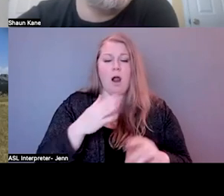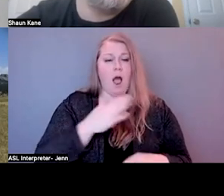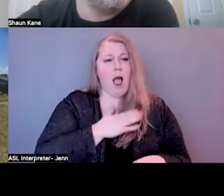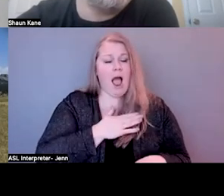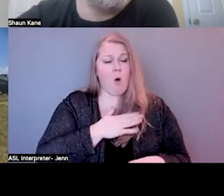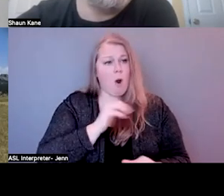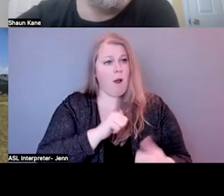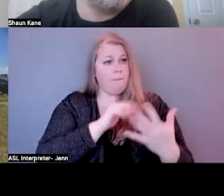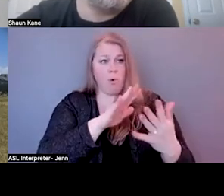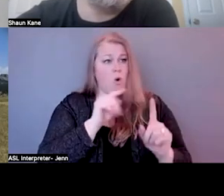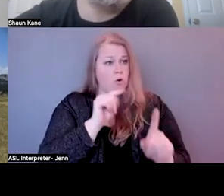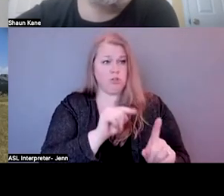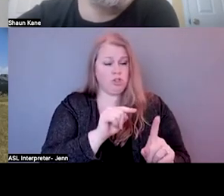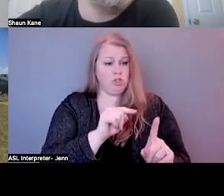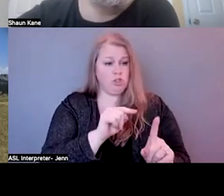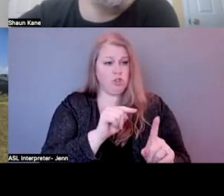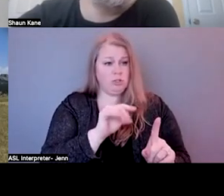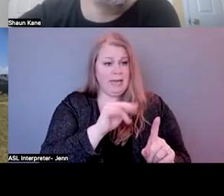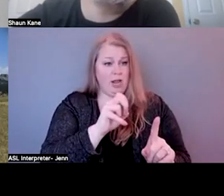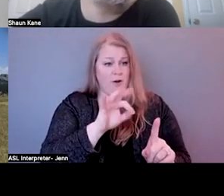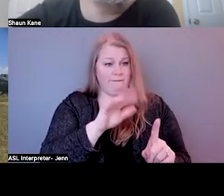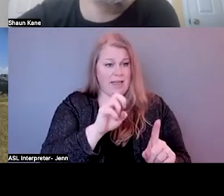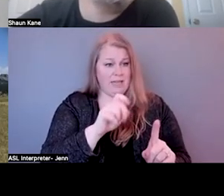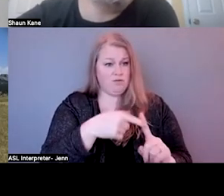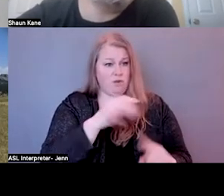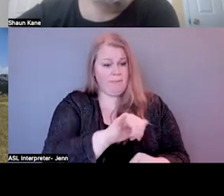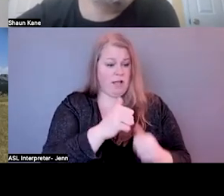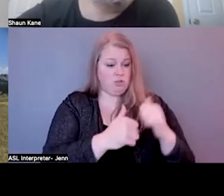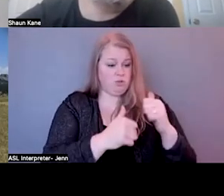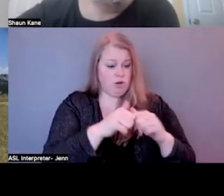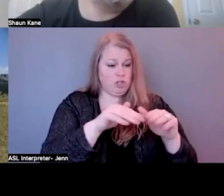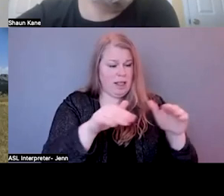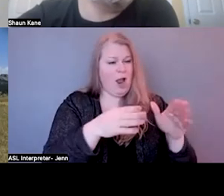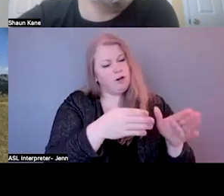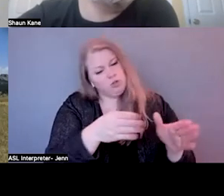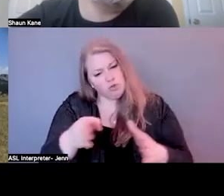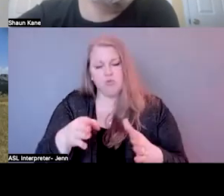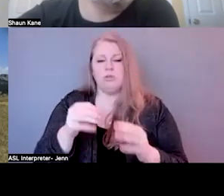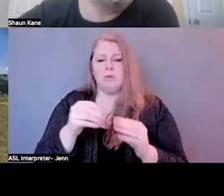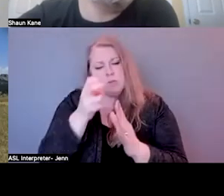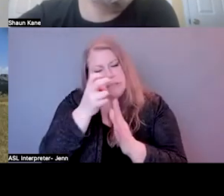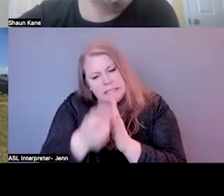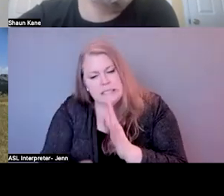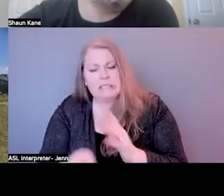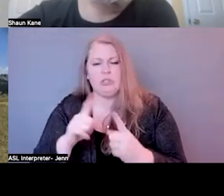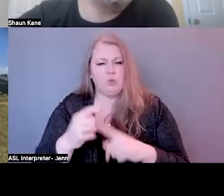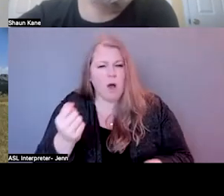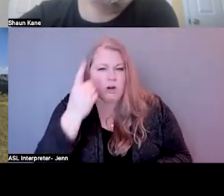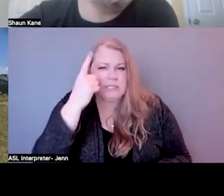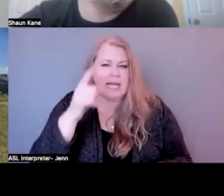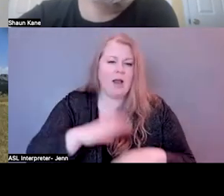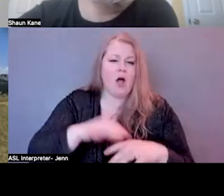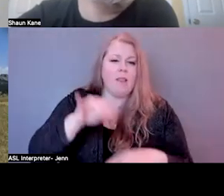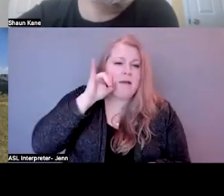approach from trying to understand interfaces from the infrastructure layer, trying to get down in there and understand, on the iPhone, what